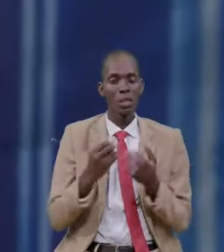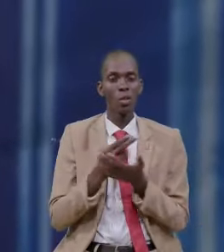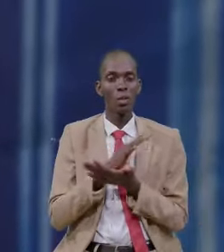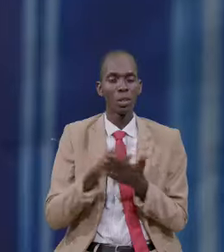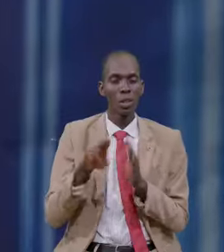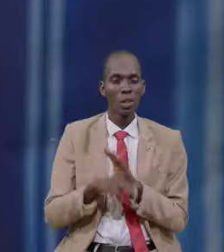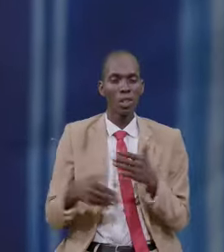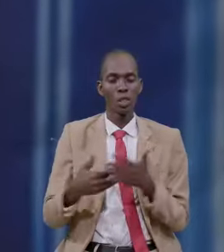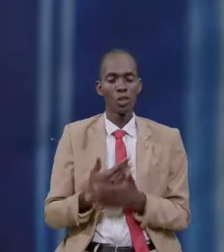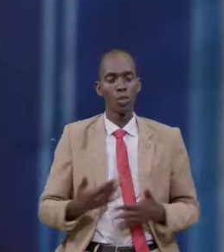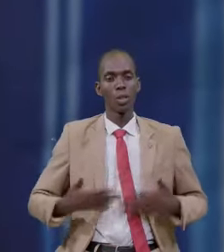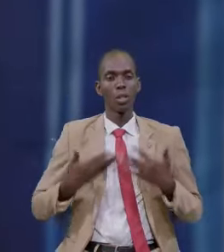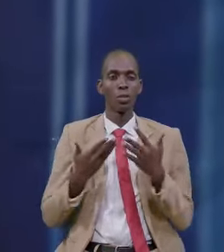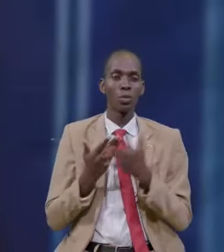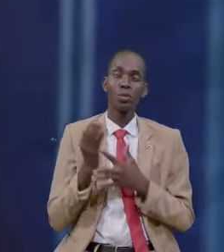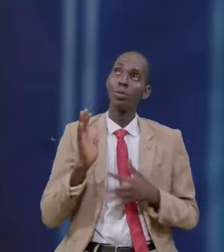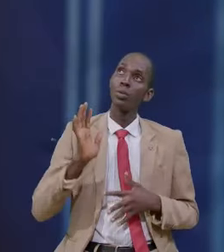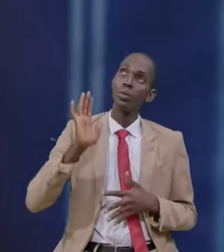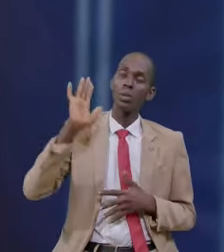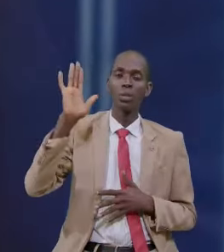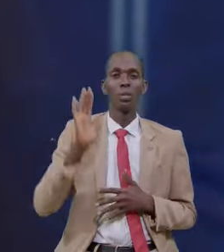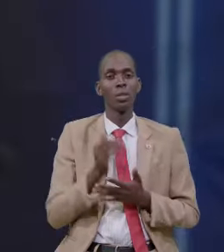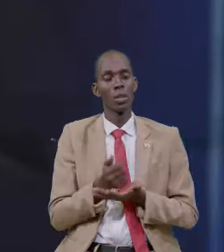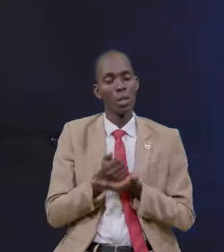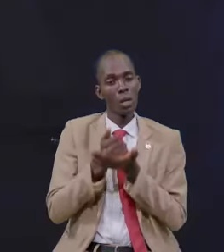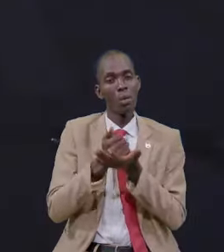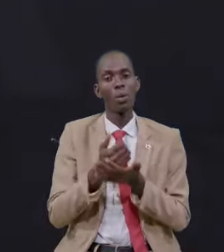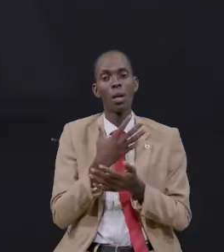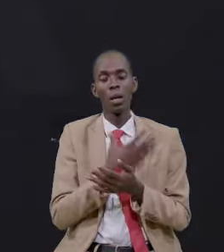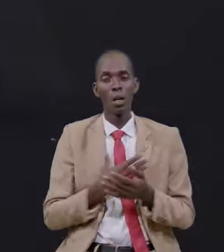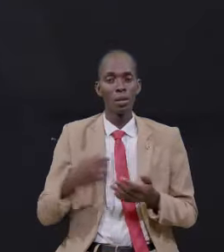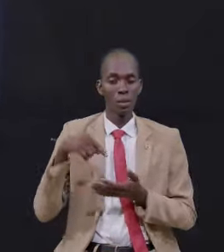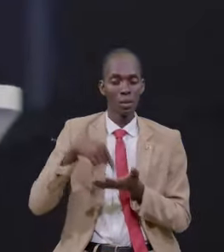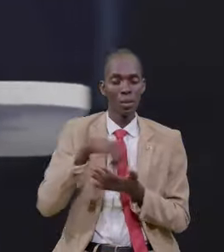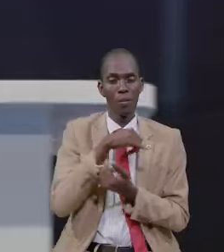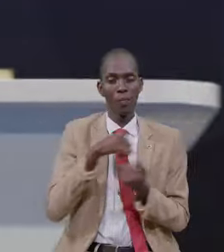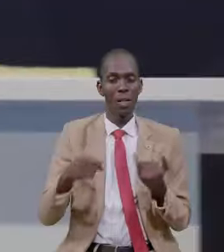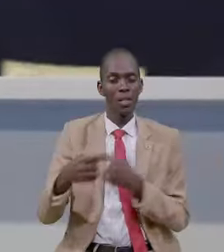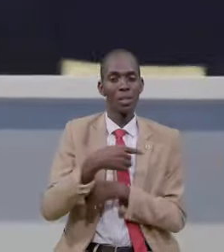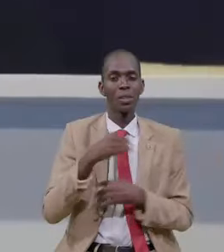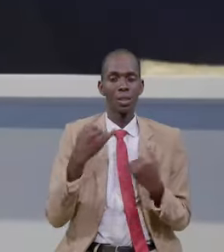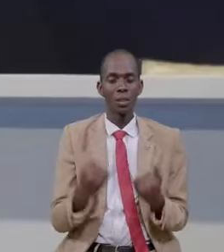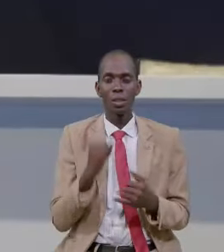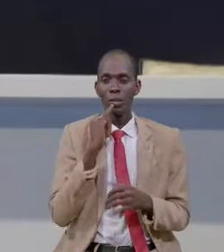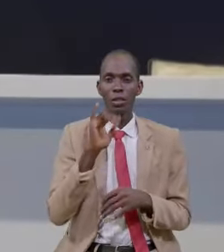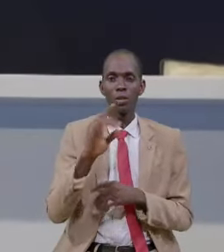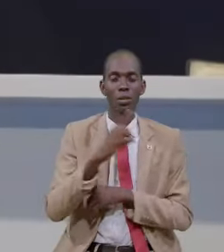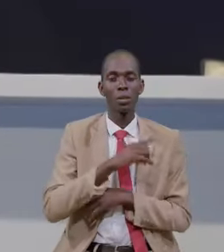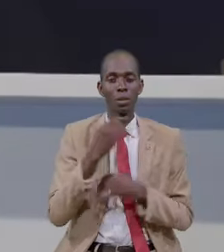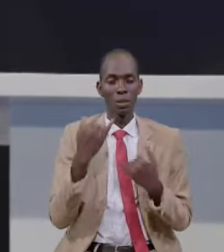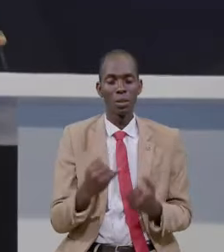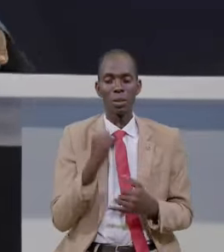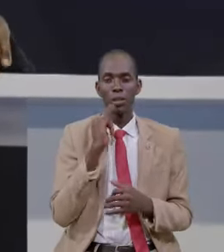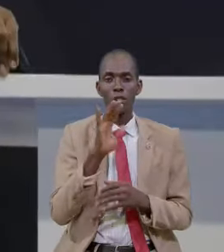help. Just raise up your hand. It's the final day, and this is your day, and this is your privilege